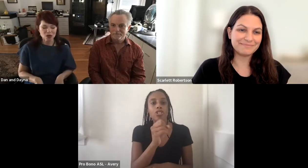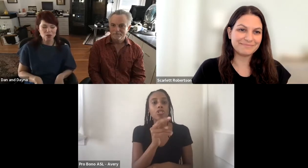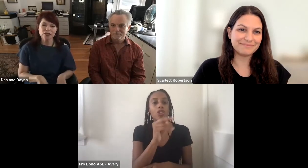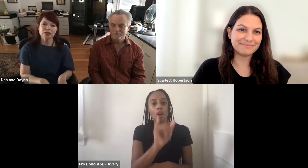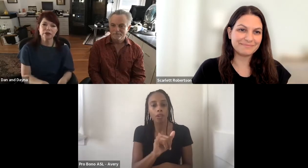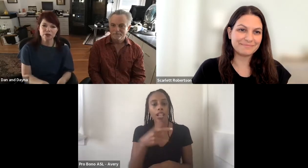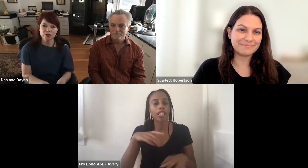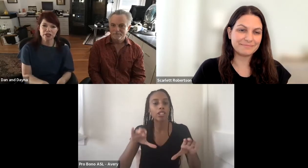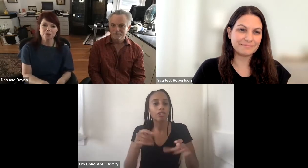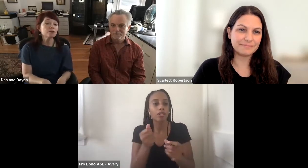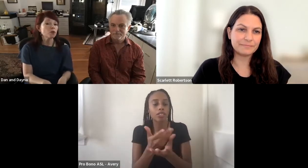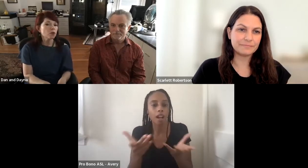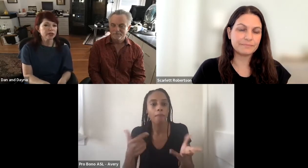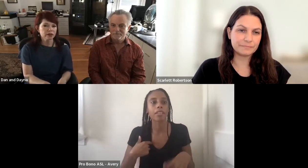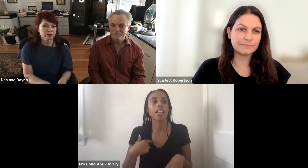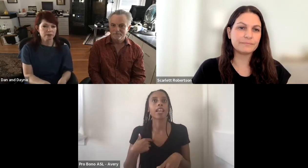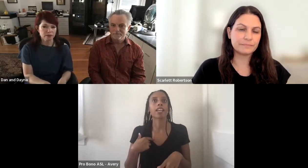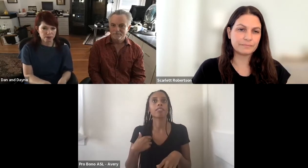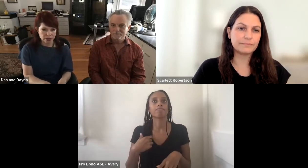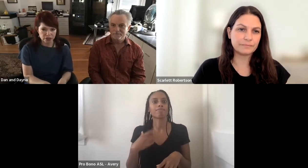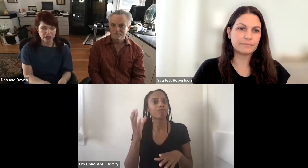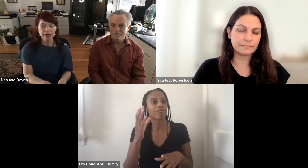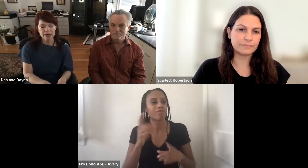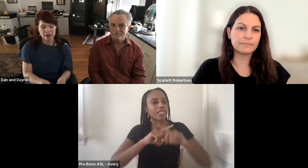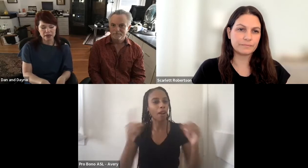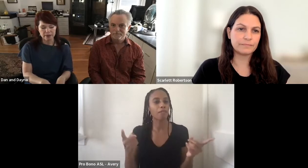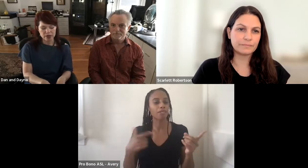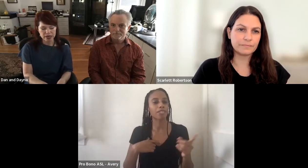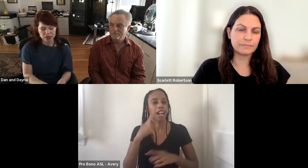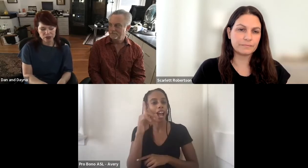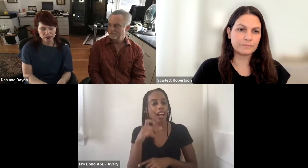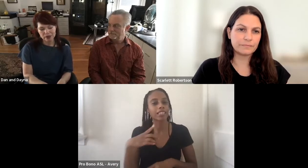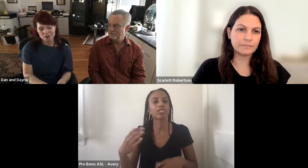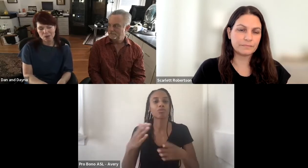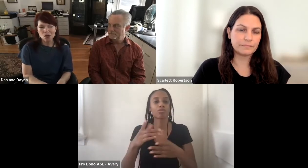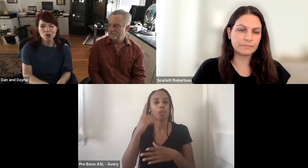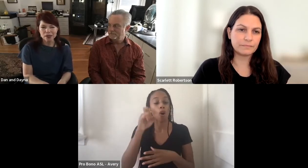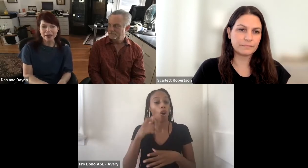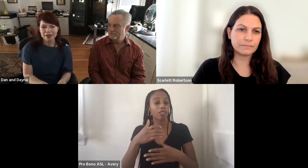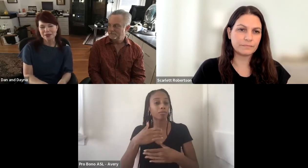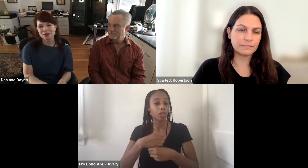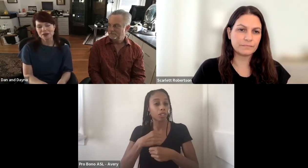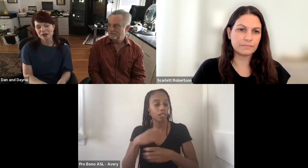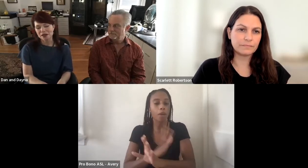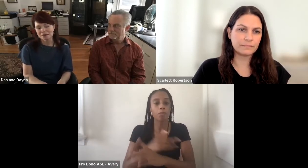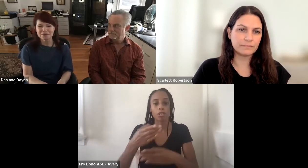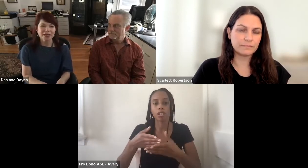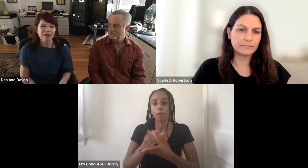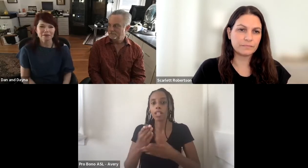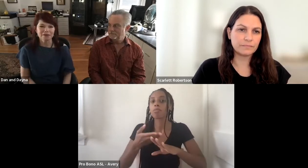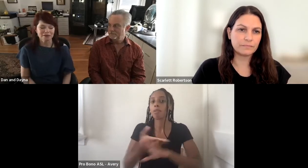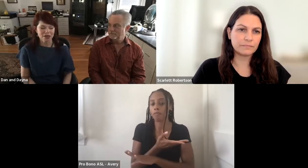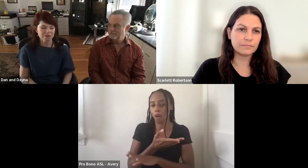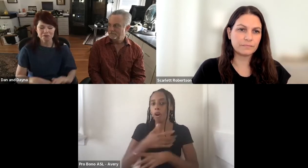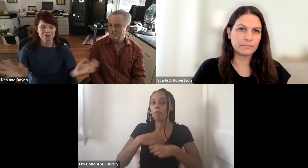was we need to clear the music rights before we start production, and we need to more or less